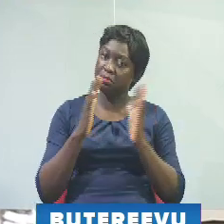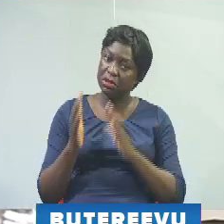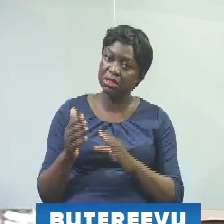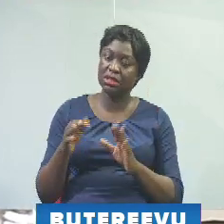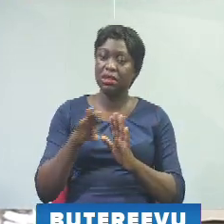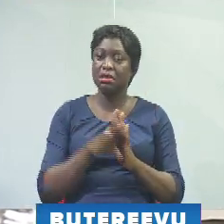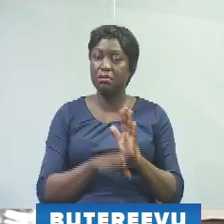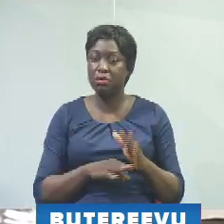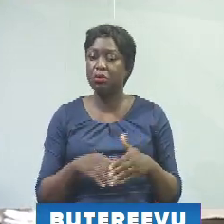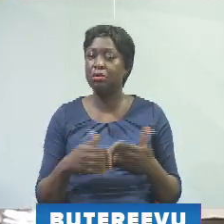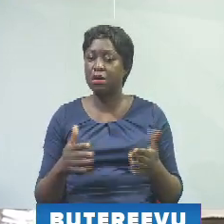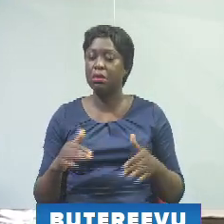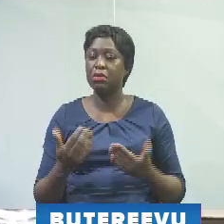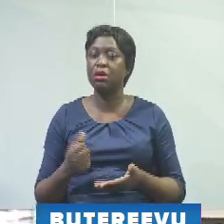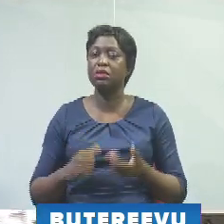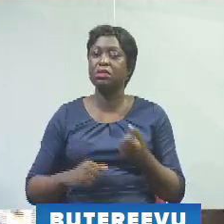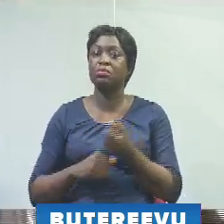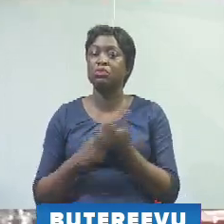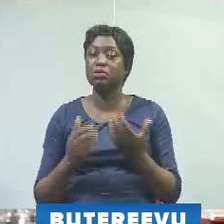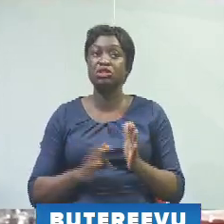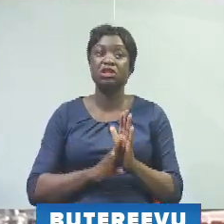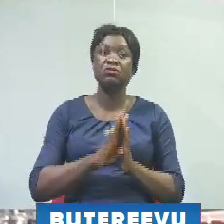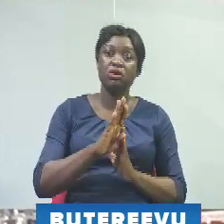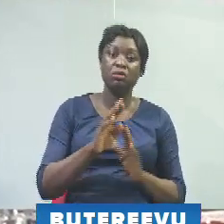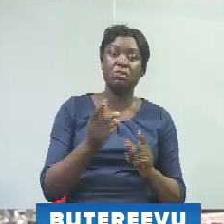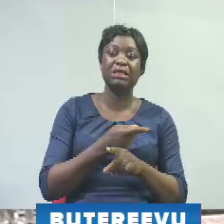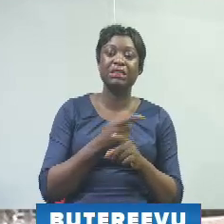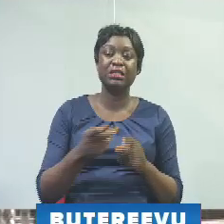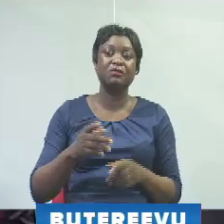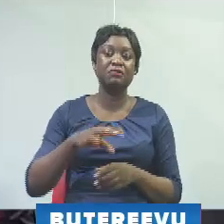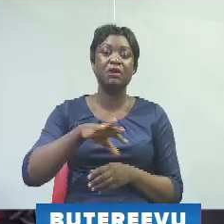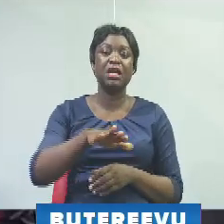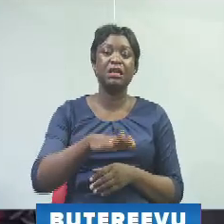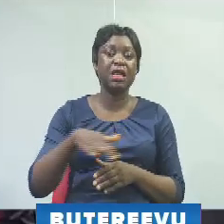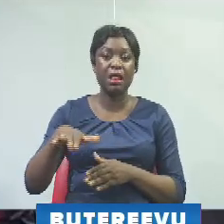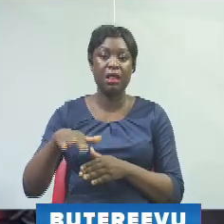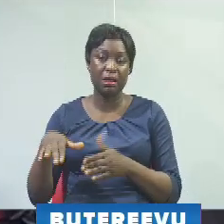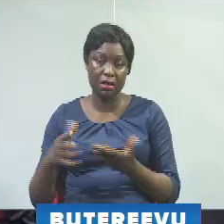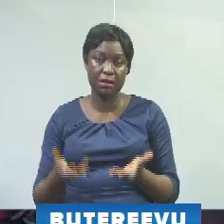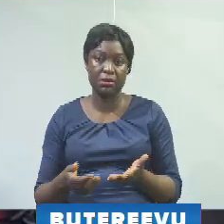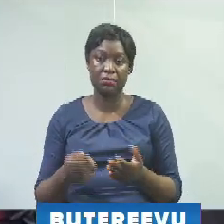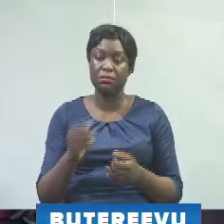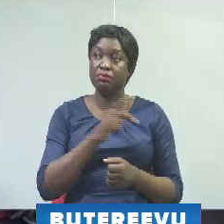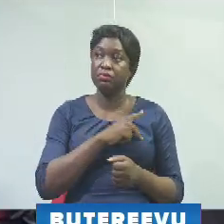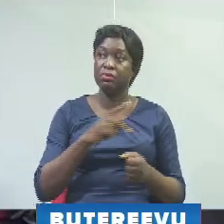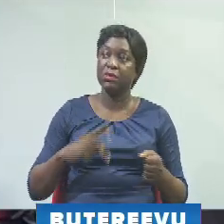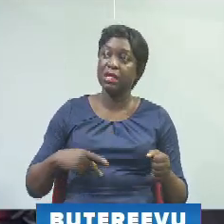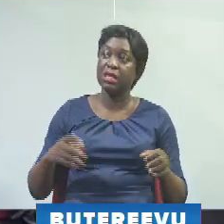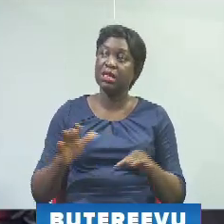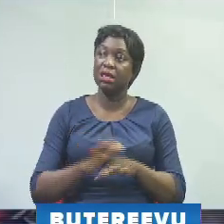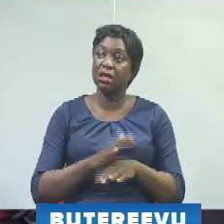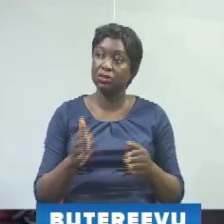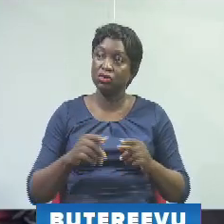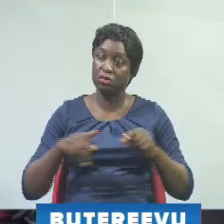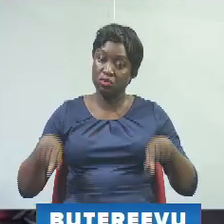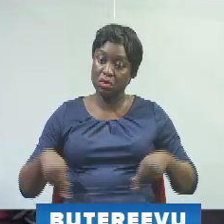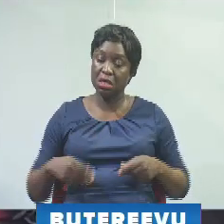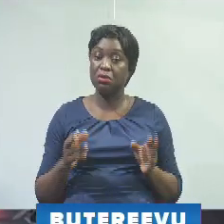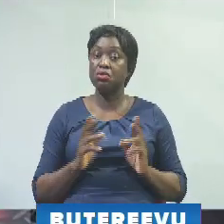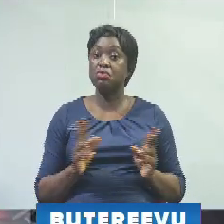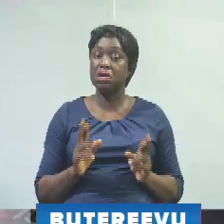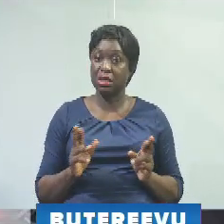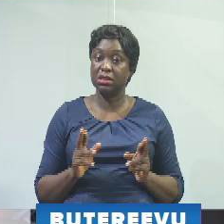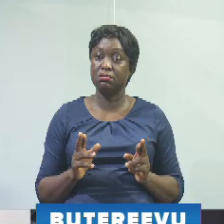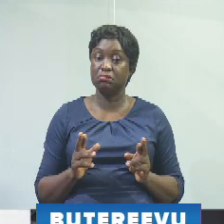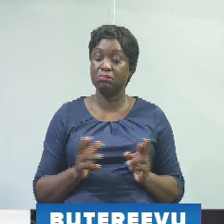n'engeri gye ziyambyemu okulaakulanya ebitundu eby'enjawulo mwe zitwaliddwa. And as a kingdom, we are ready to scale